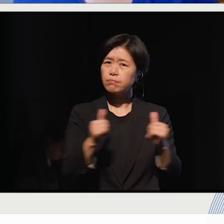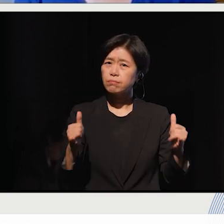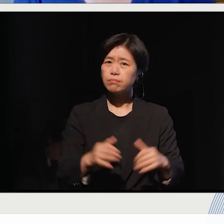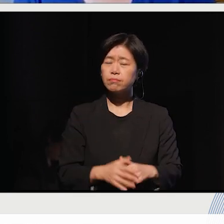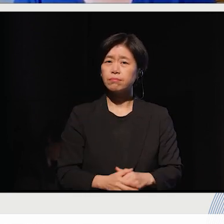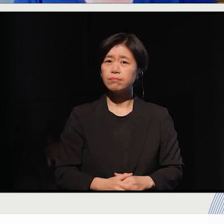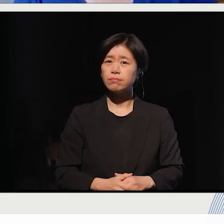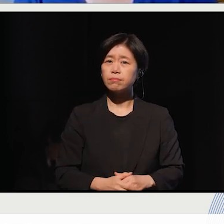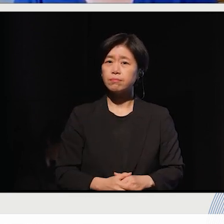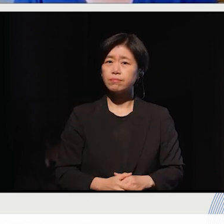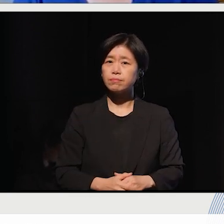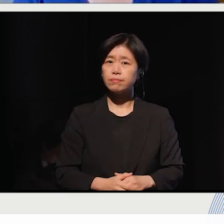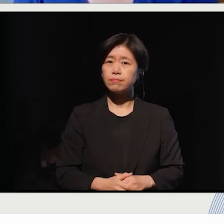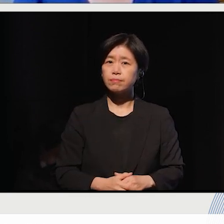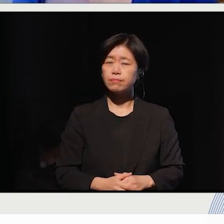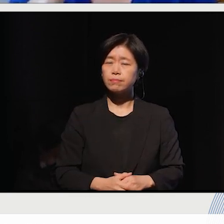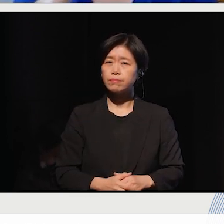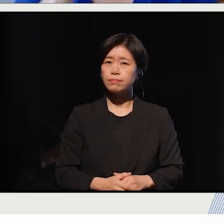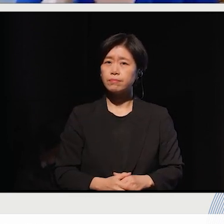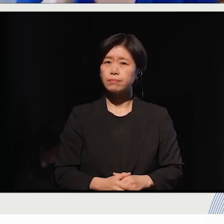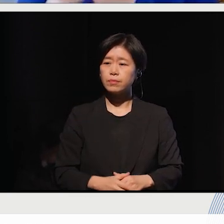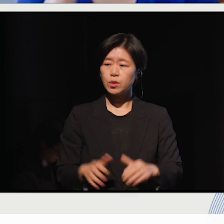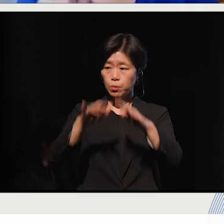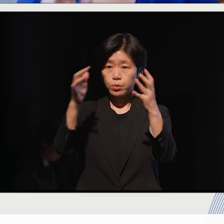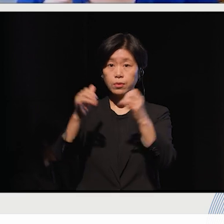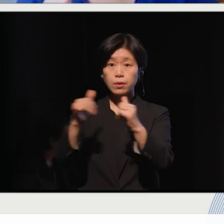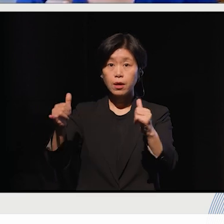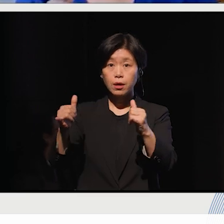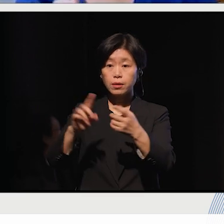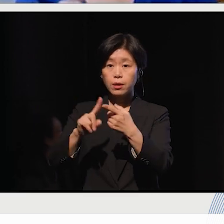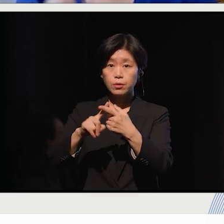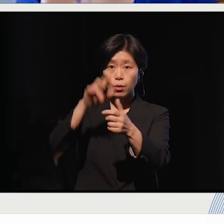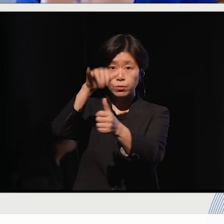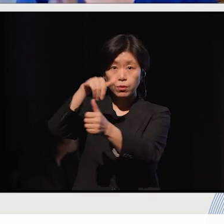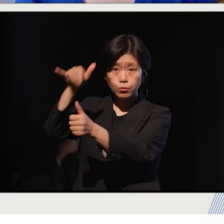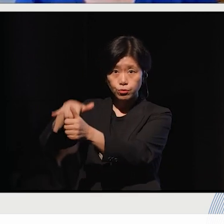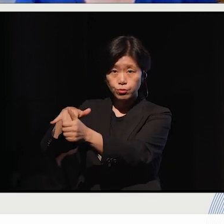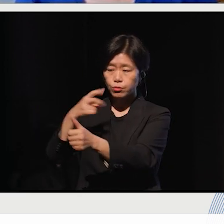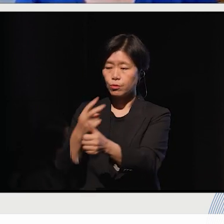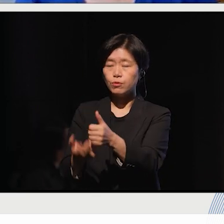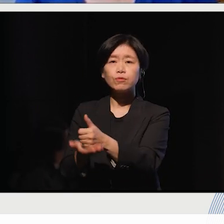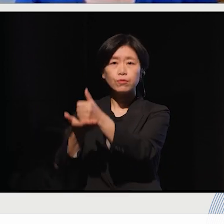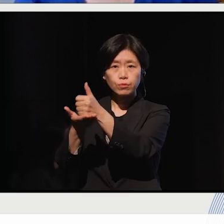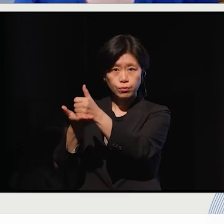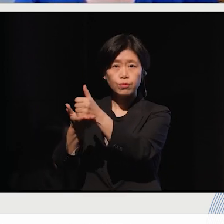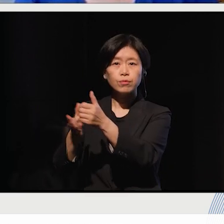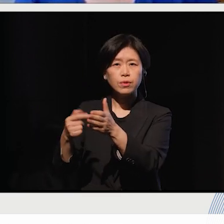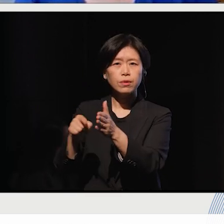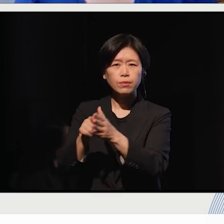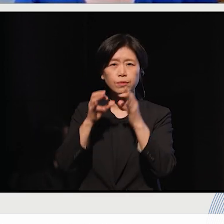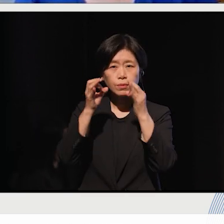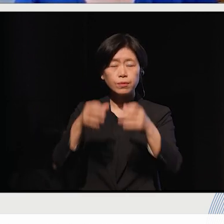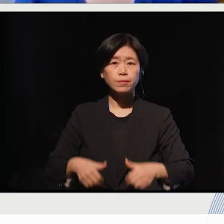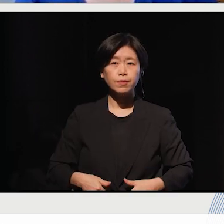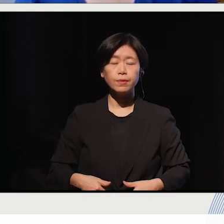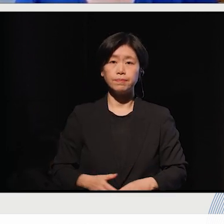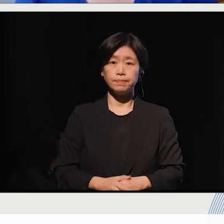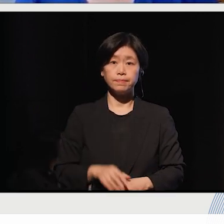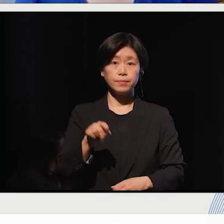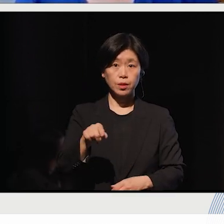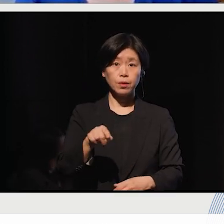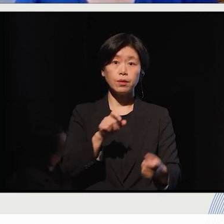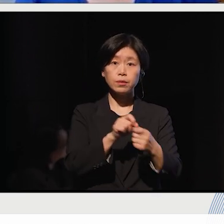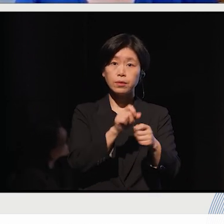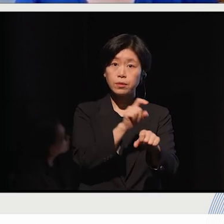with respect and dignity. This is a piece of accessibility that is absolutely critical. Treat people with disabilities